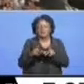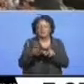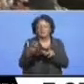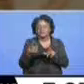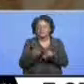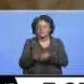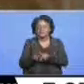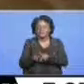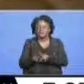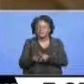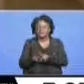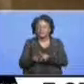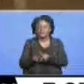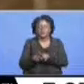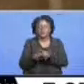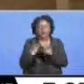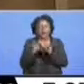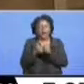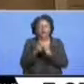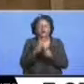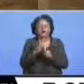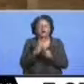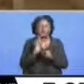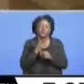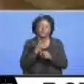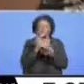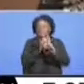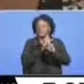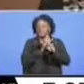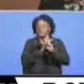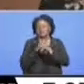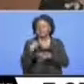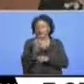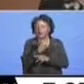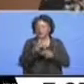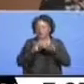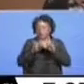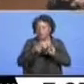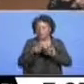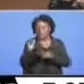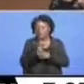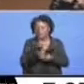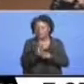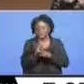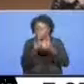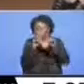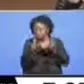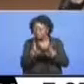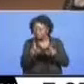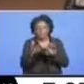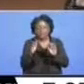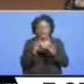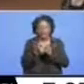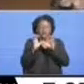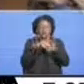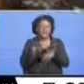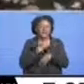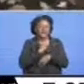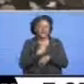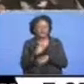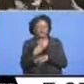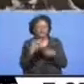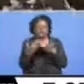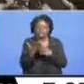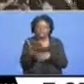what we consider our number one industry. Like, it has moved to the point where how can my voice through